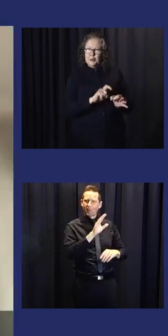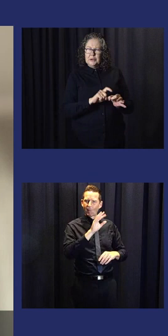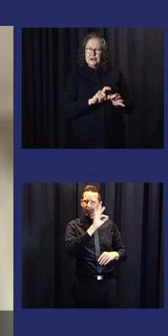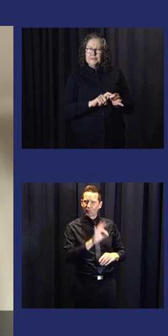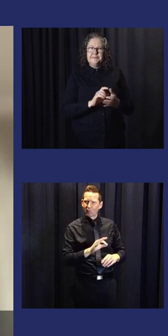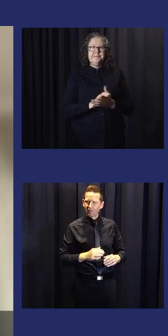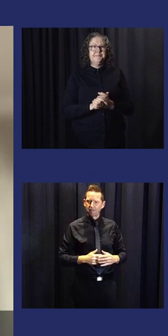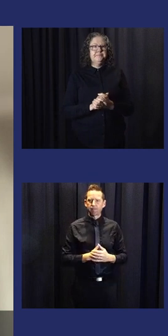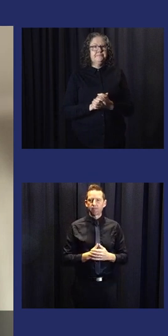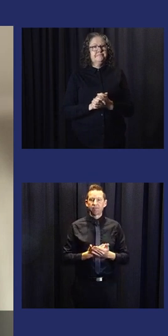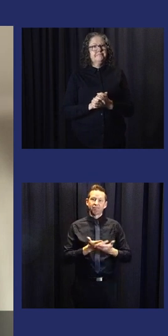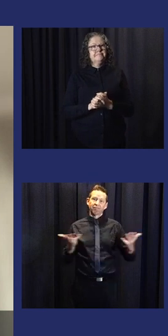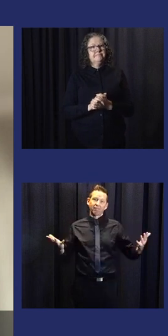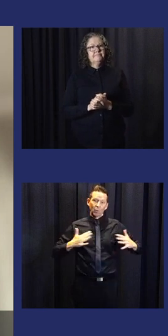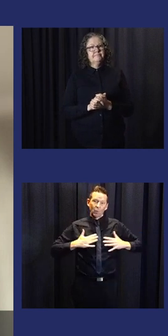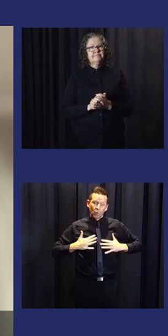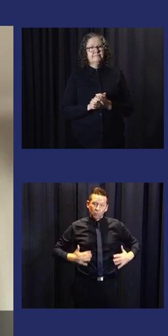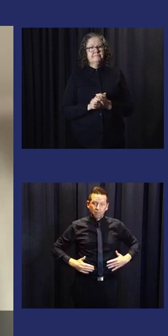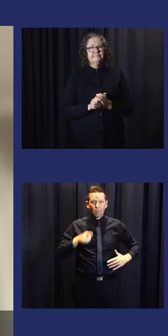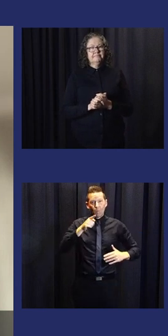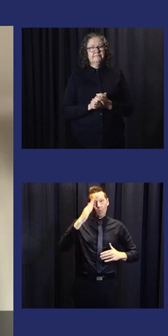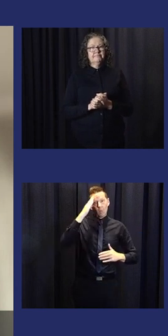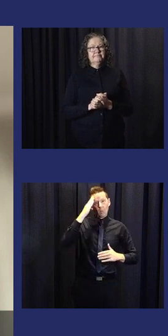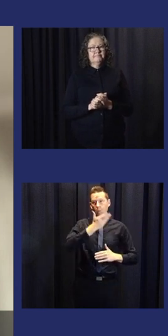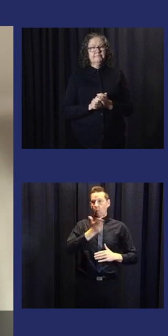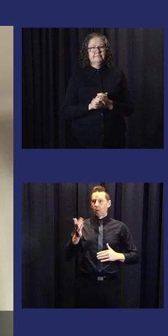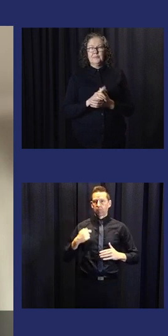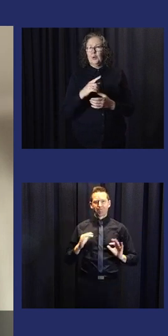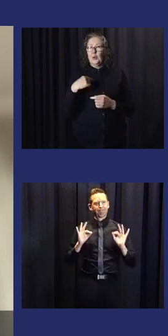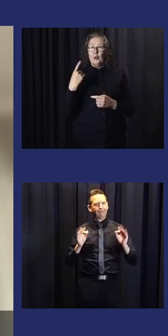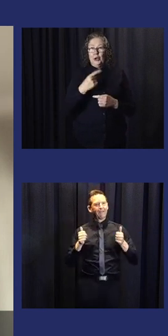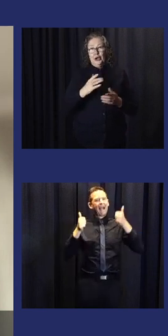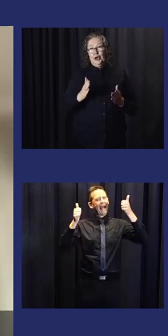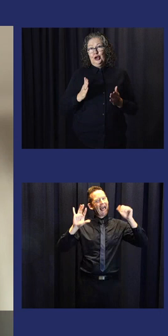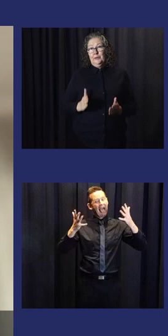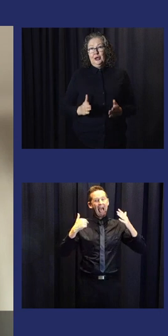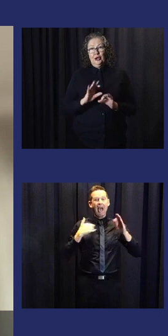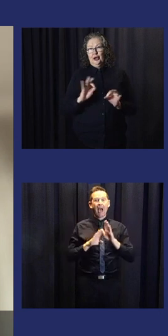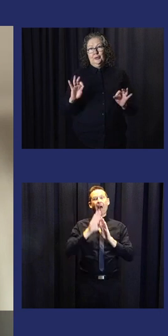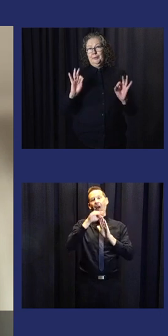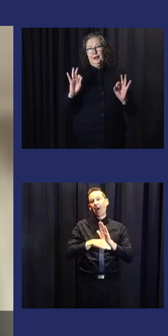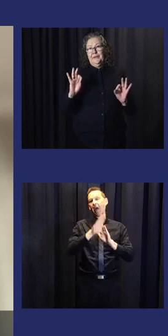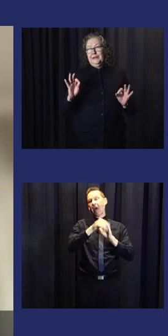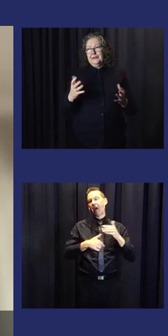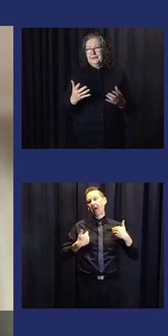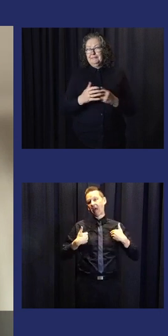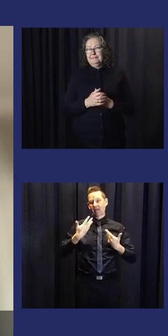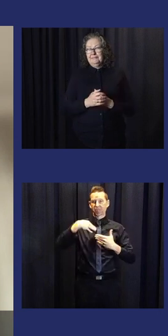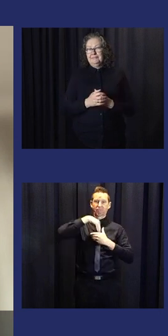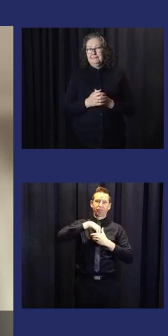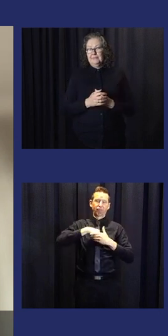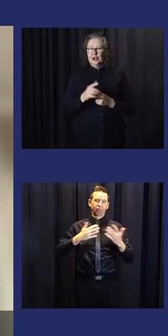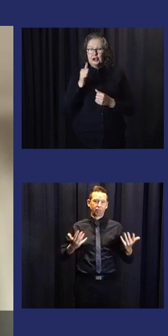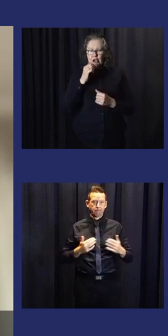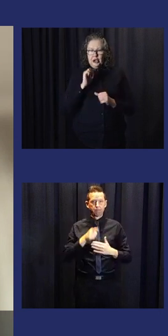So we are all human and we all have failings, and so the question is whether Indigenous knowledge